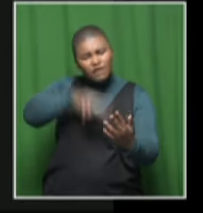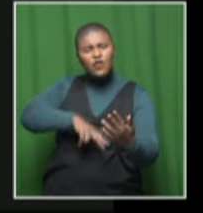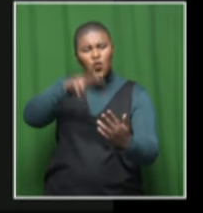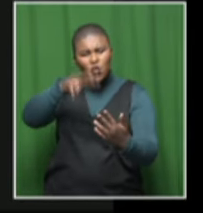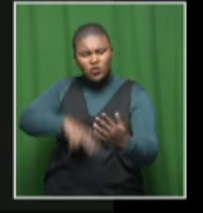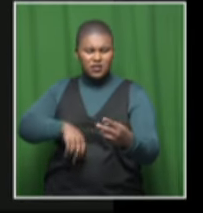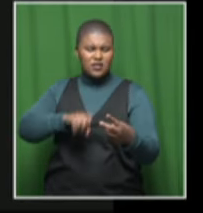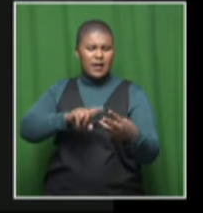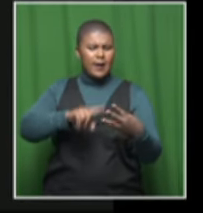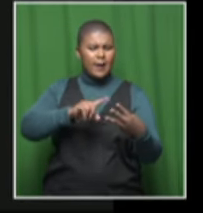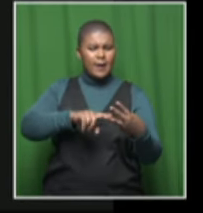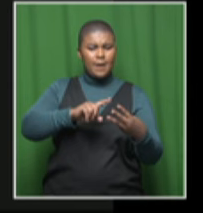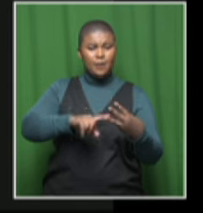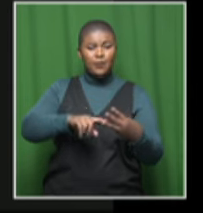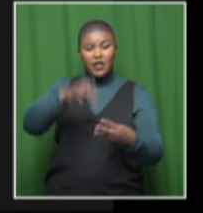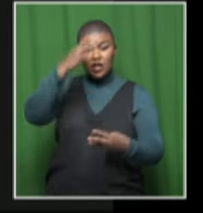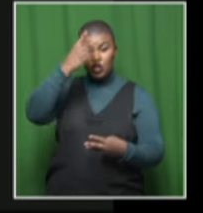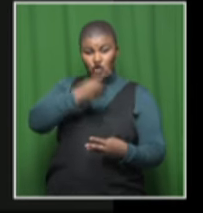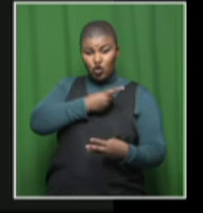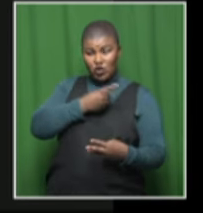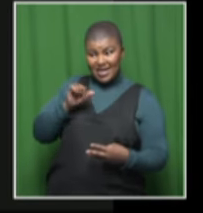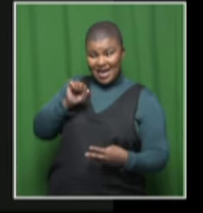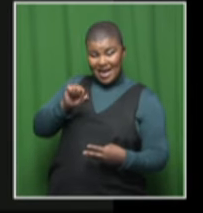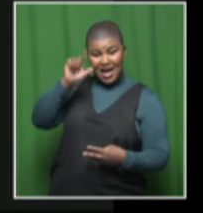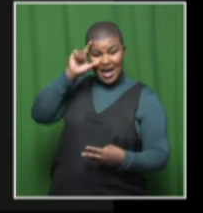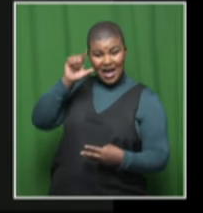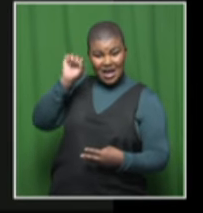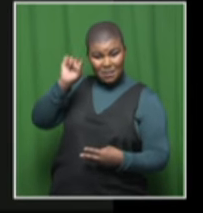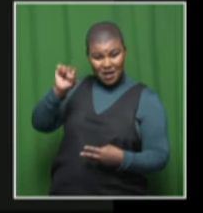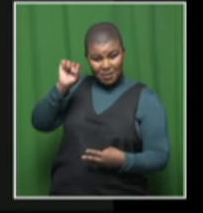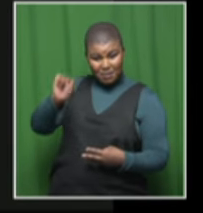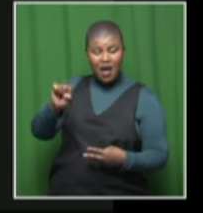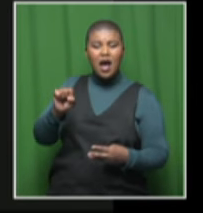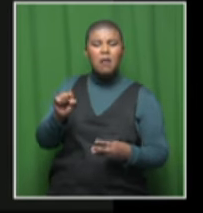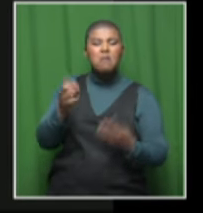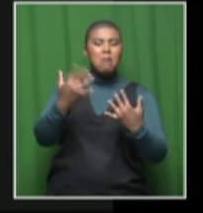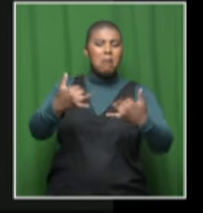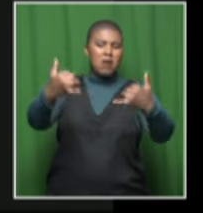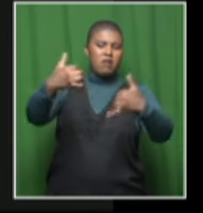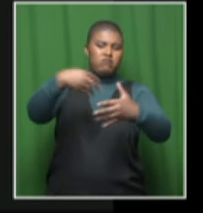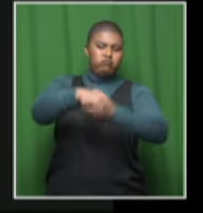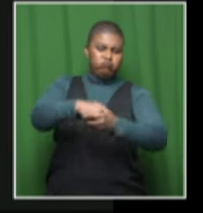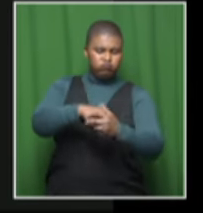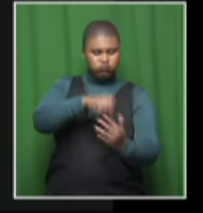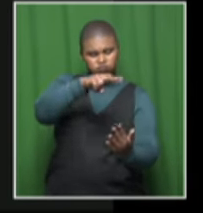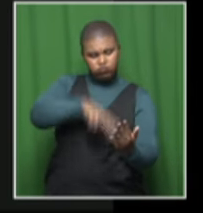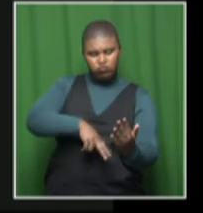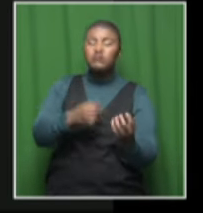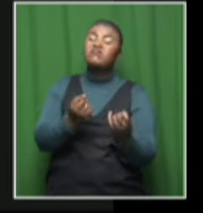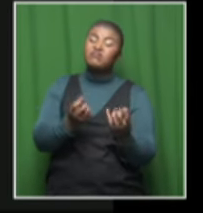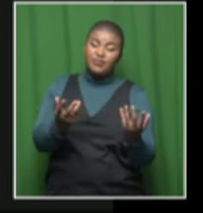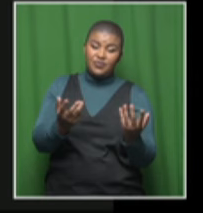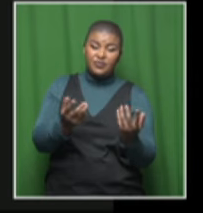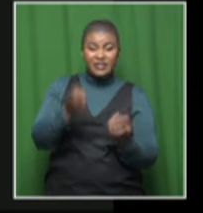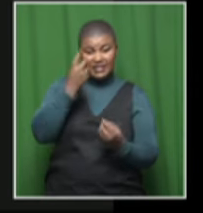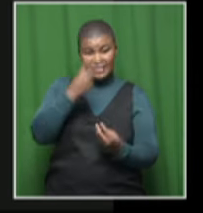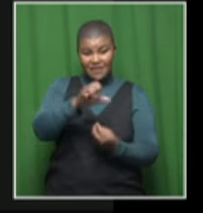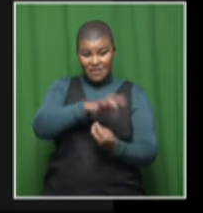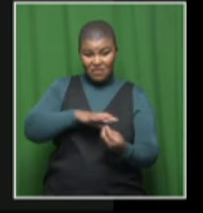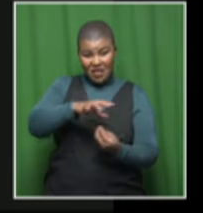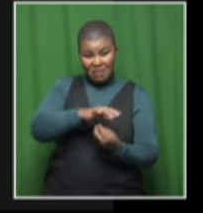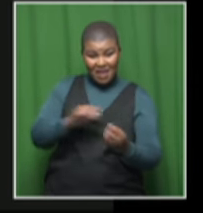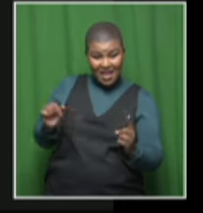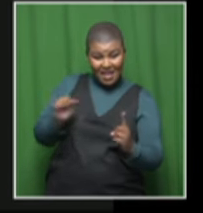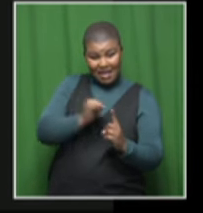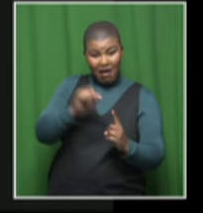Chief Buthelezi's daughter is a parliamentarian. She reads a lot. And so the whole family is learned